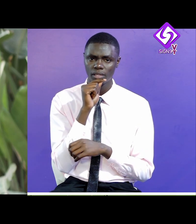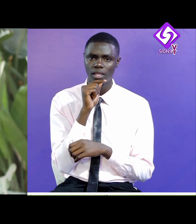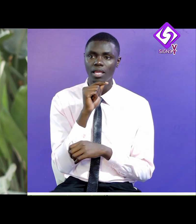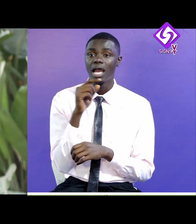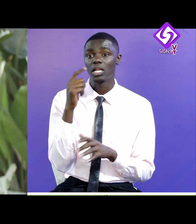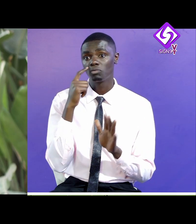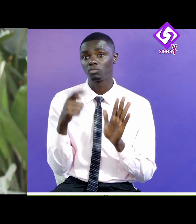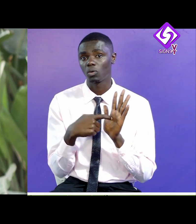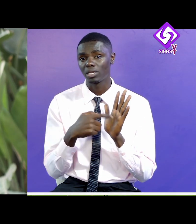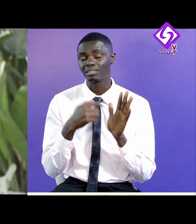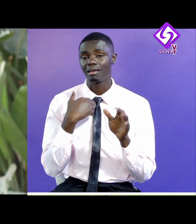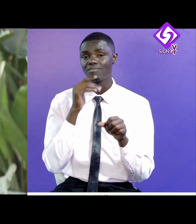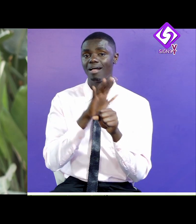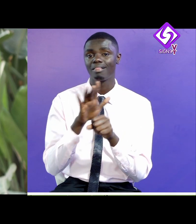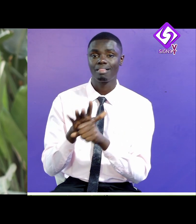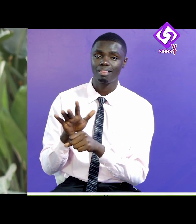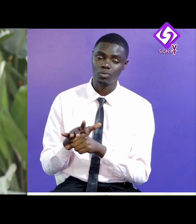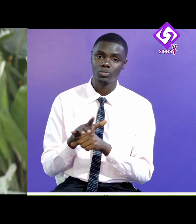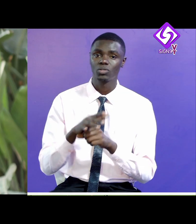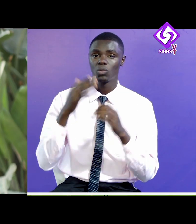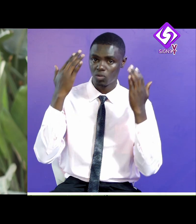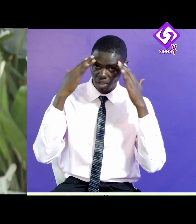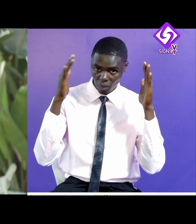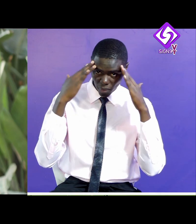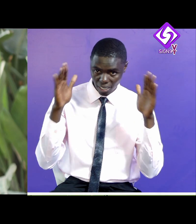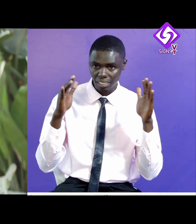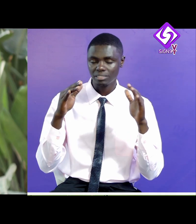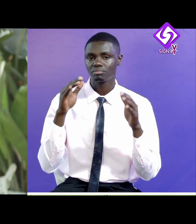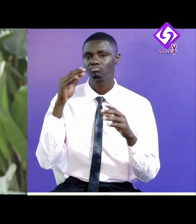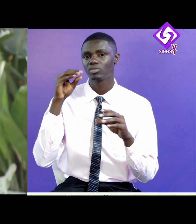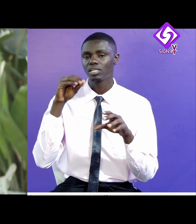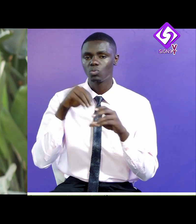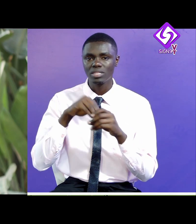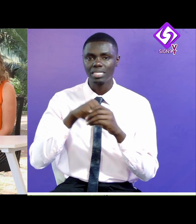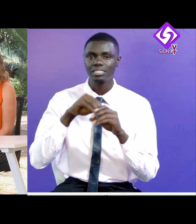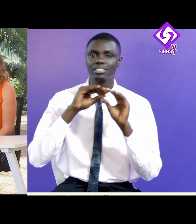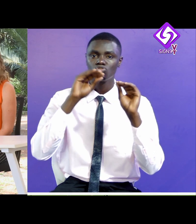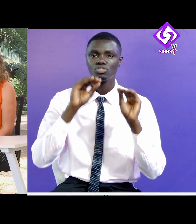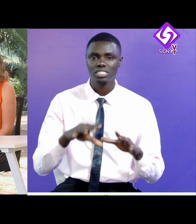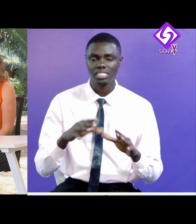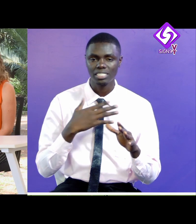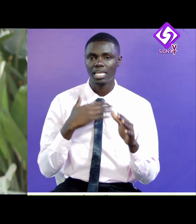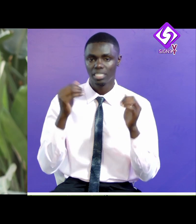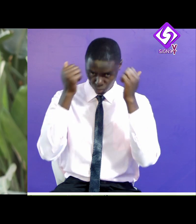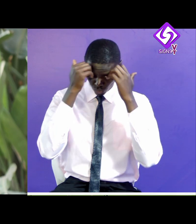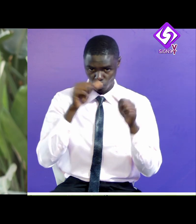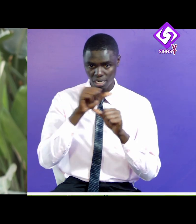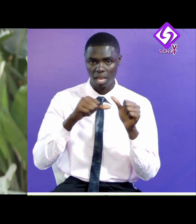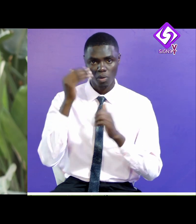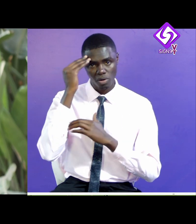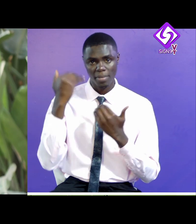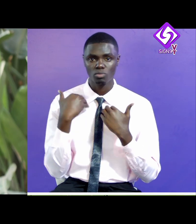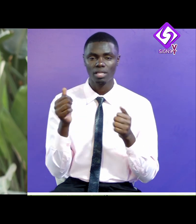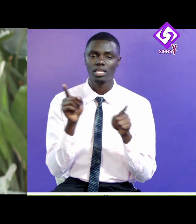we've noticed that there's a lot of awareness within teachers and also students about mental health, but